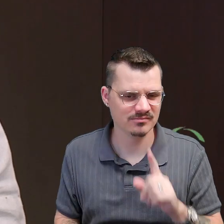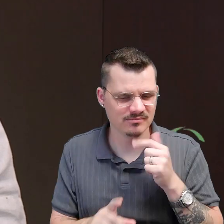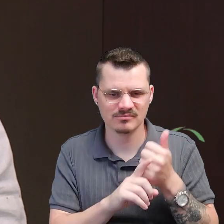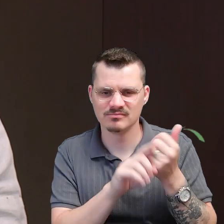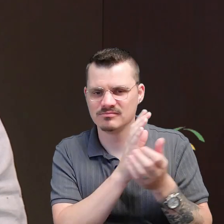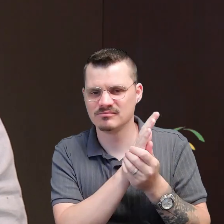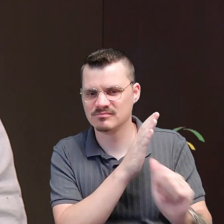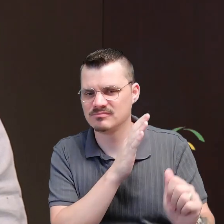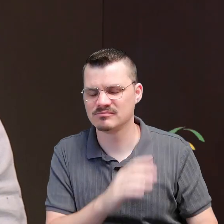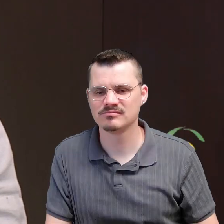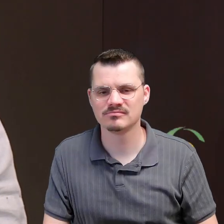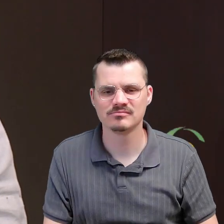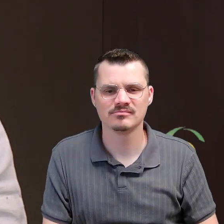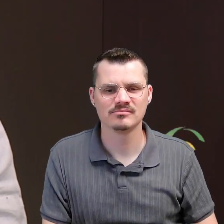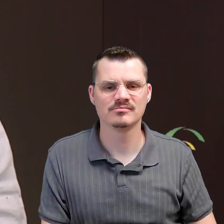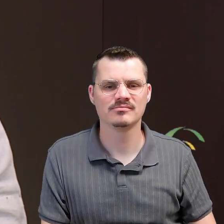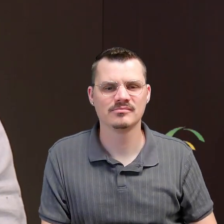really talented.